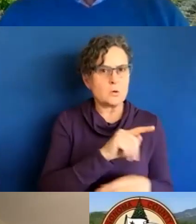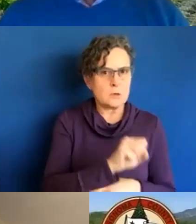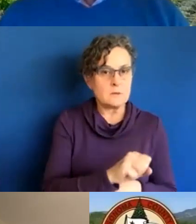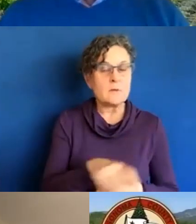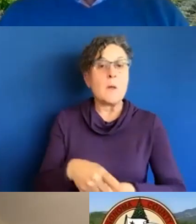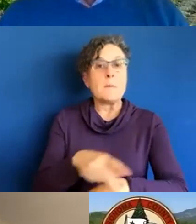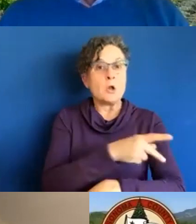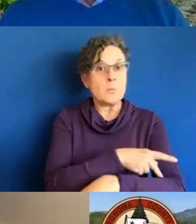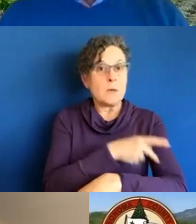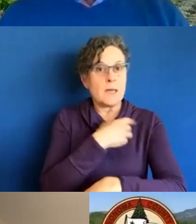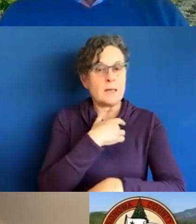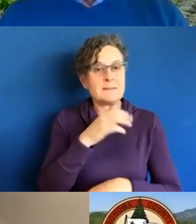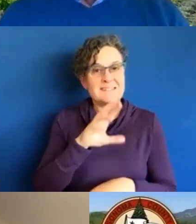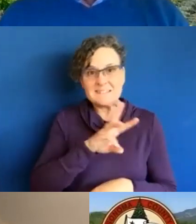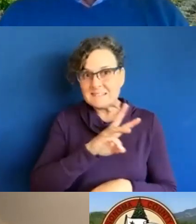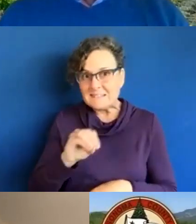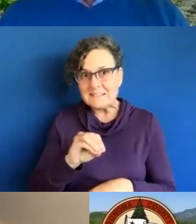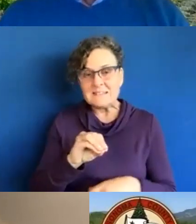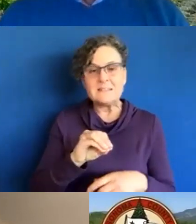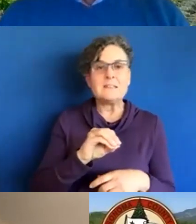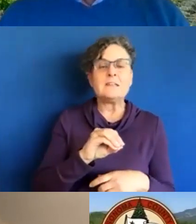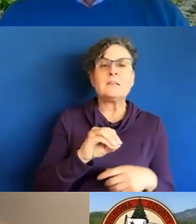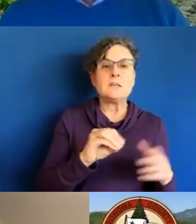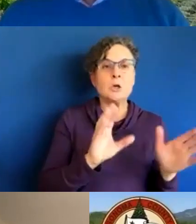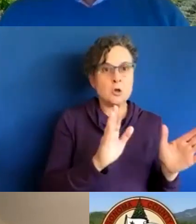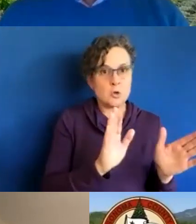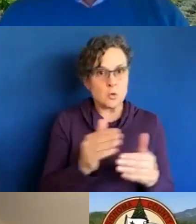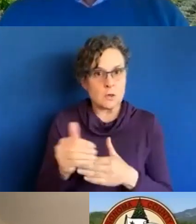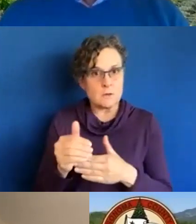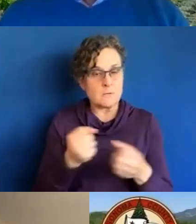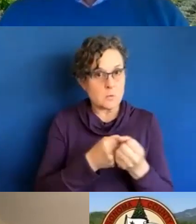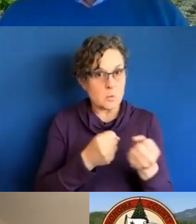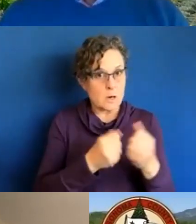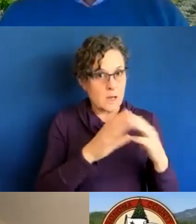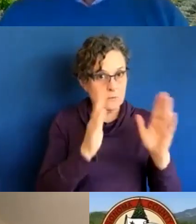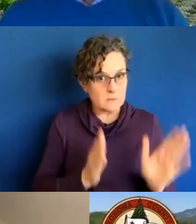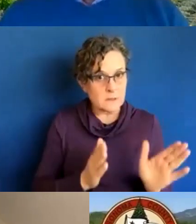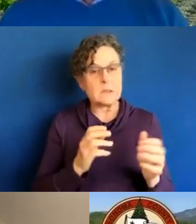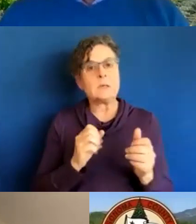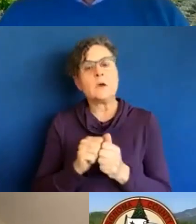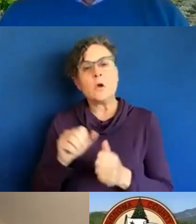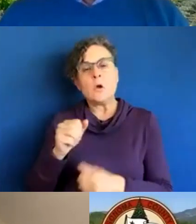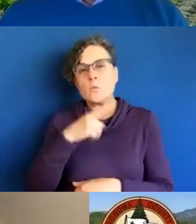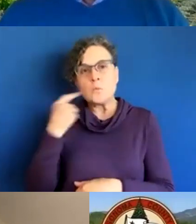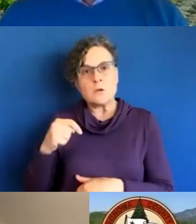of permanent supportive housing. The county has a site in the Russian River area for 22 units of permanent supportive housing.